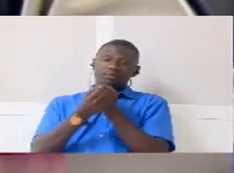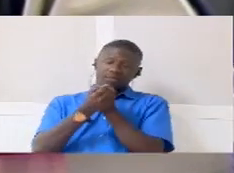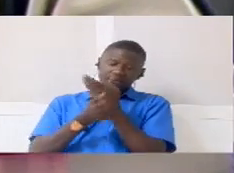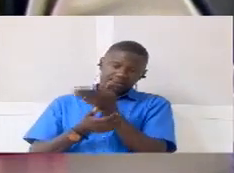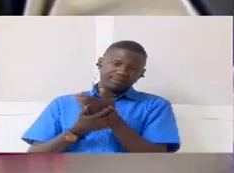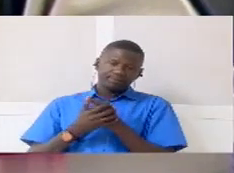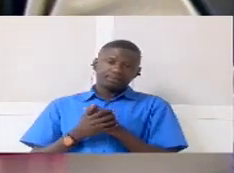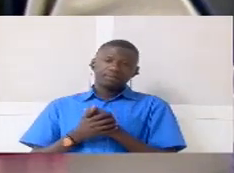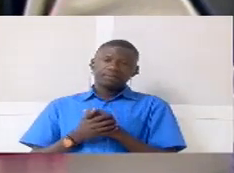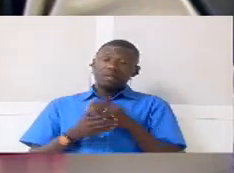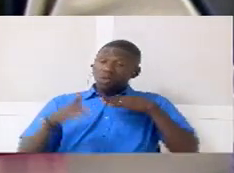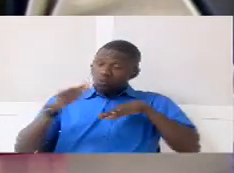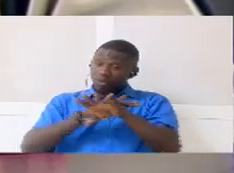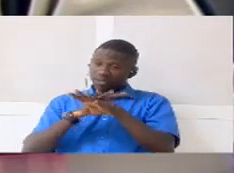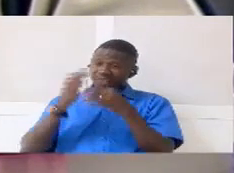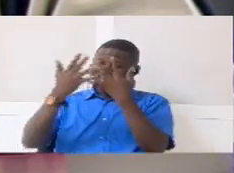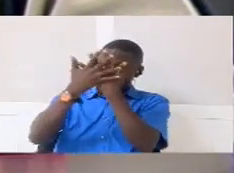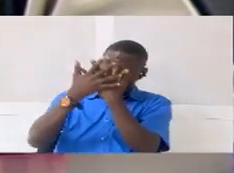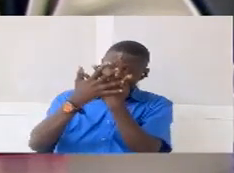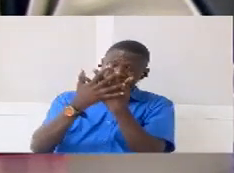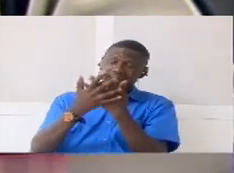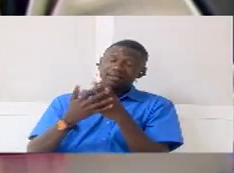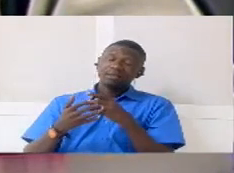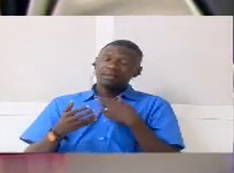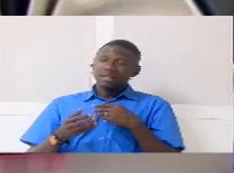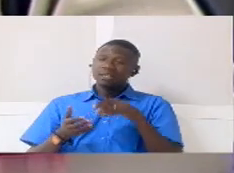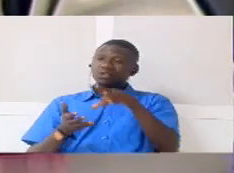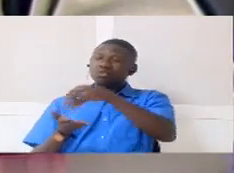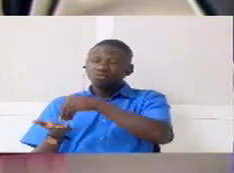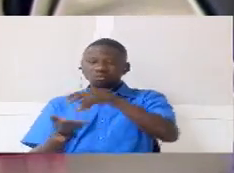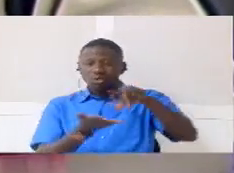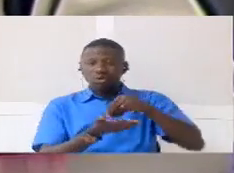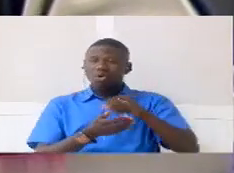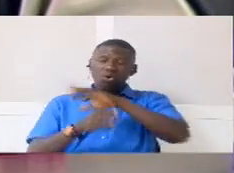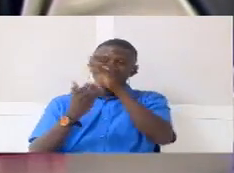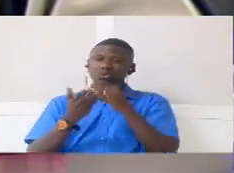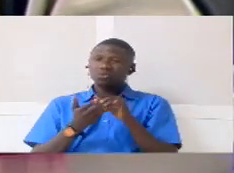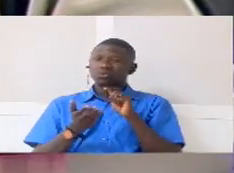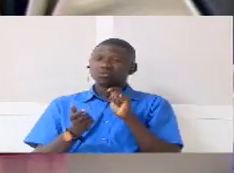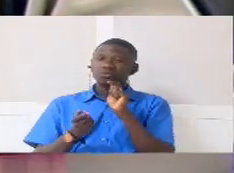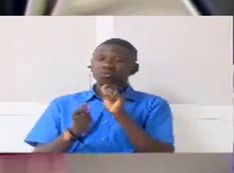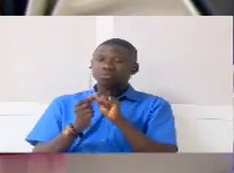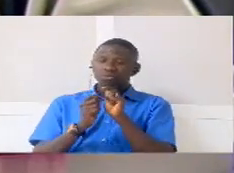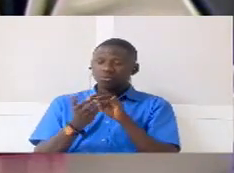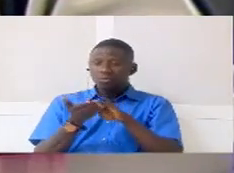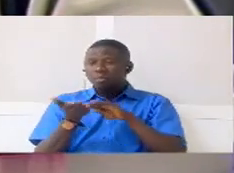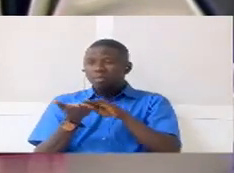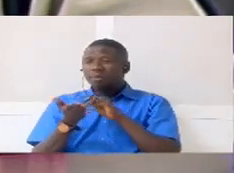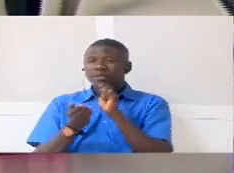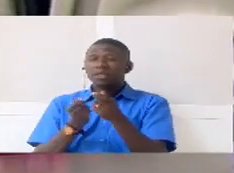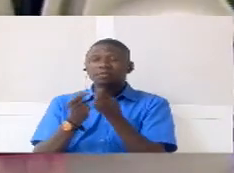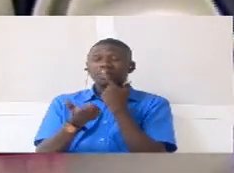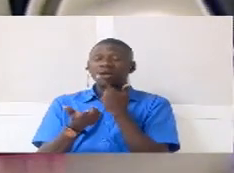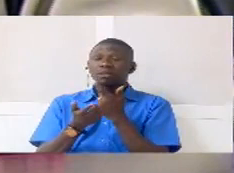2. He went into the cells and the medication of the prisoners, their holy Qurans,